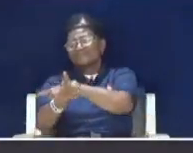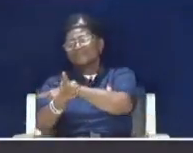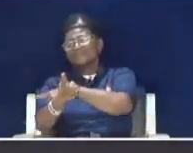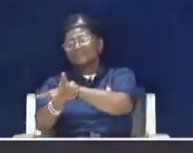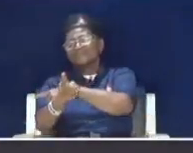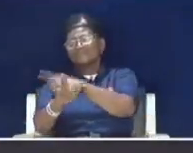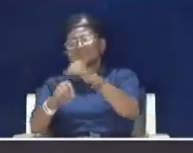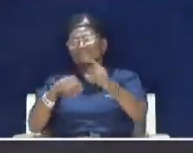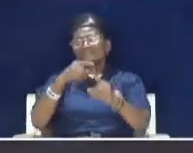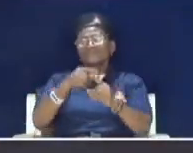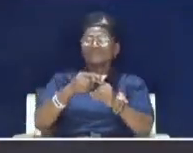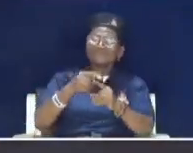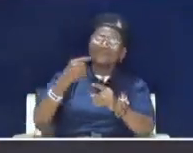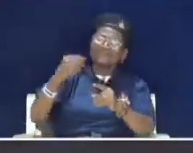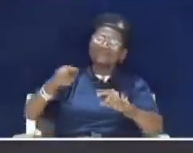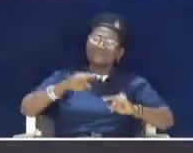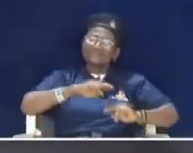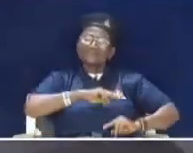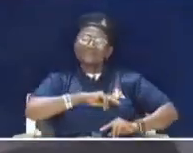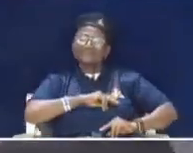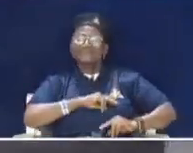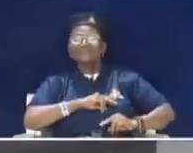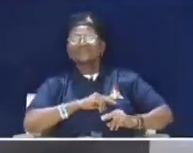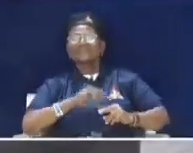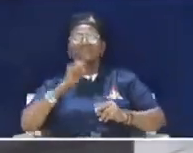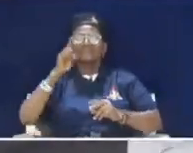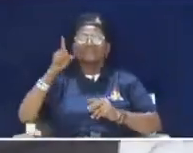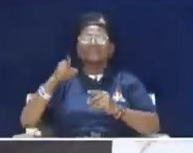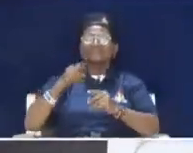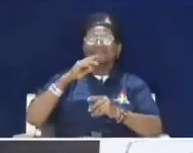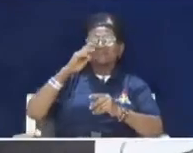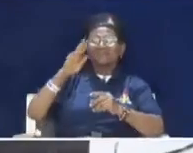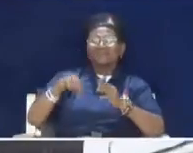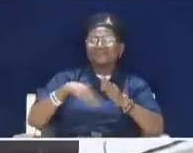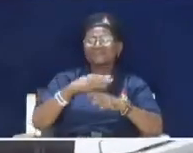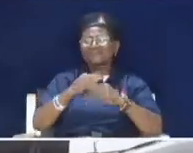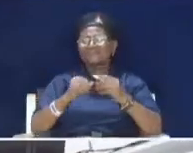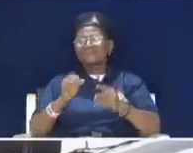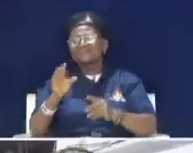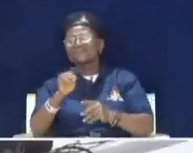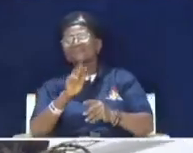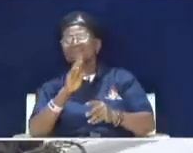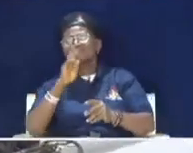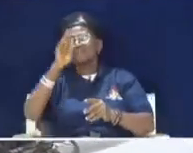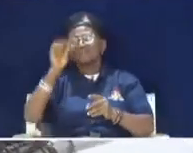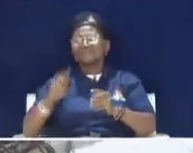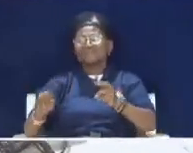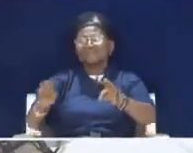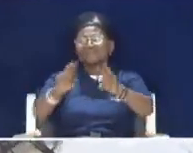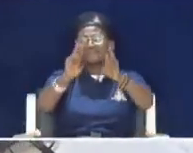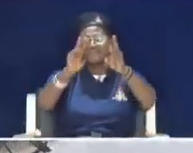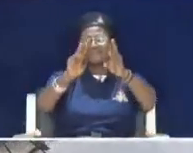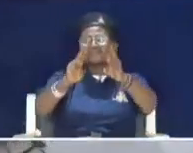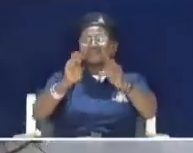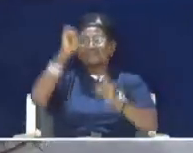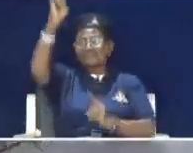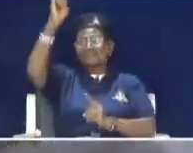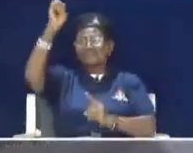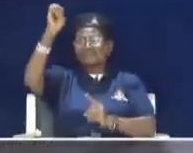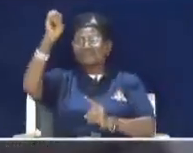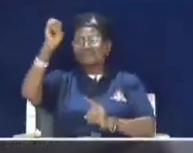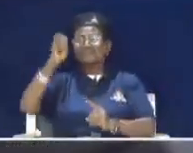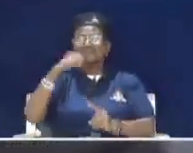When your foes in battle are raid, all that take to stop your way, he